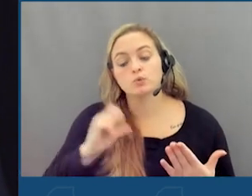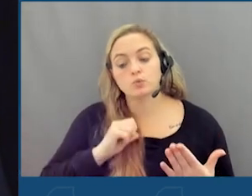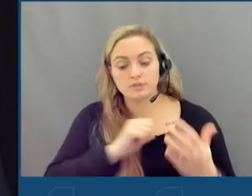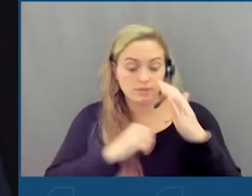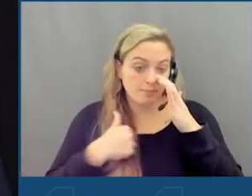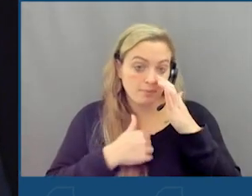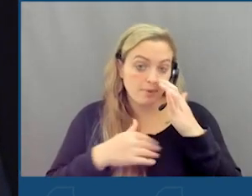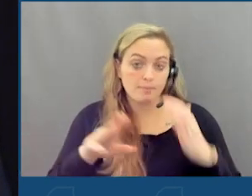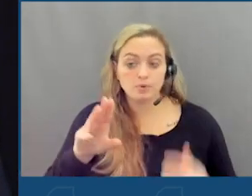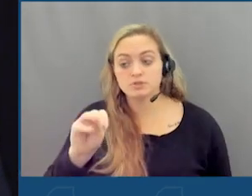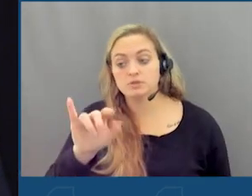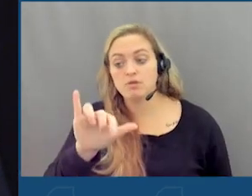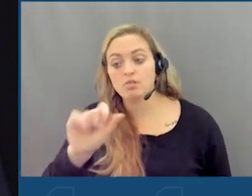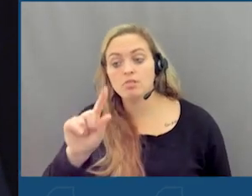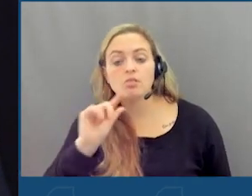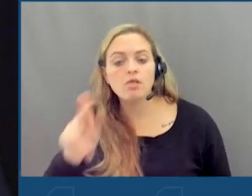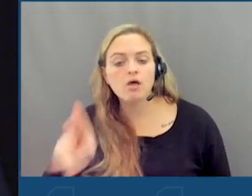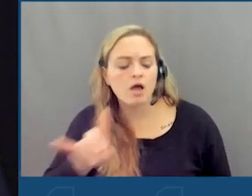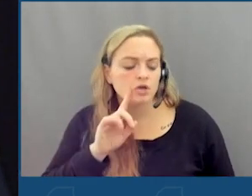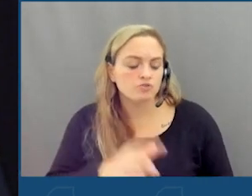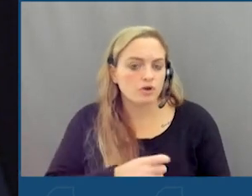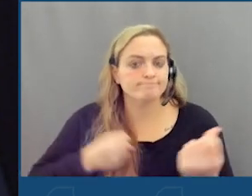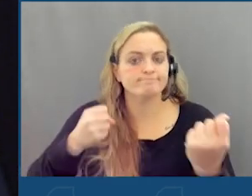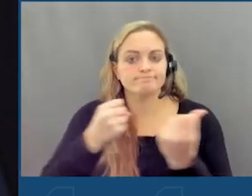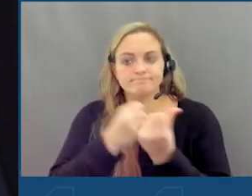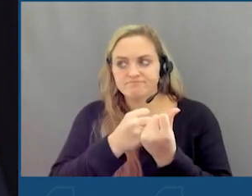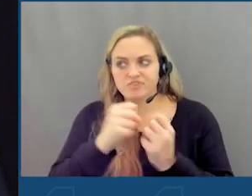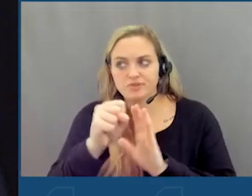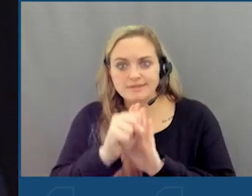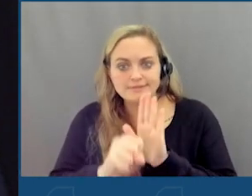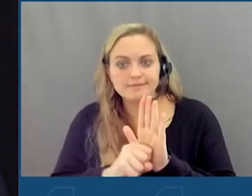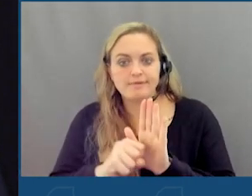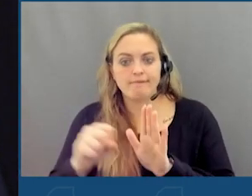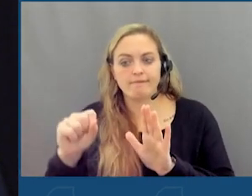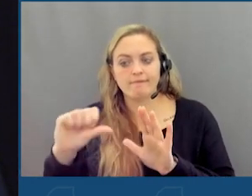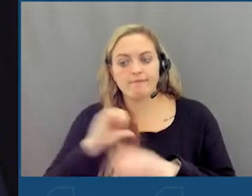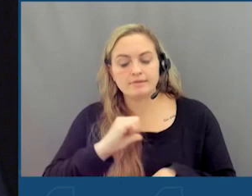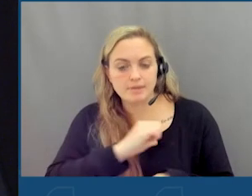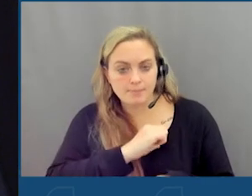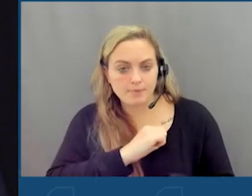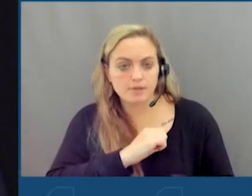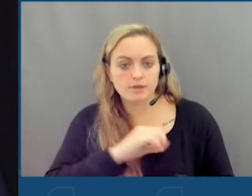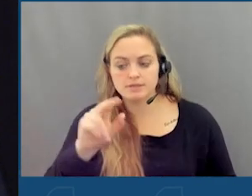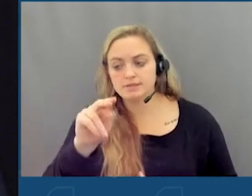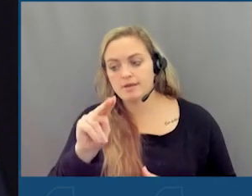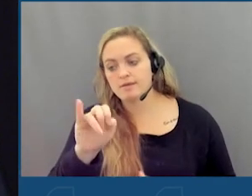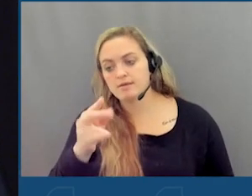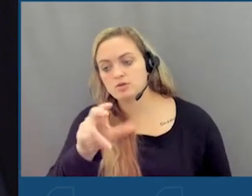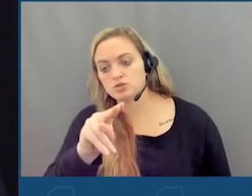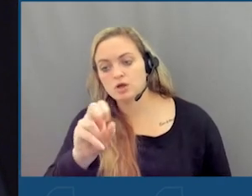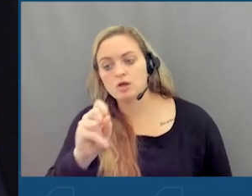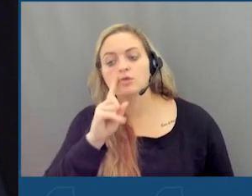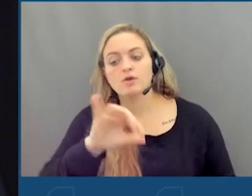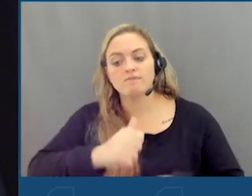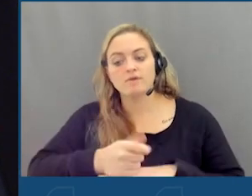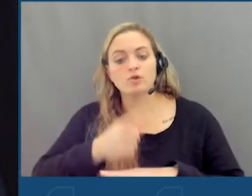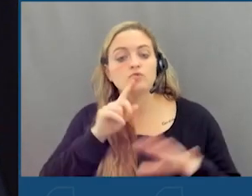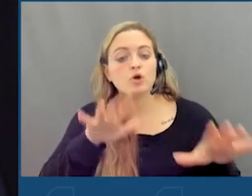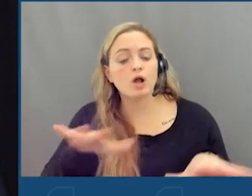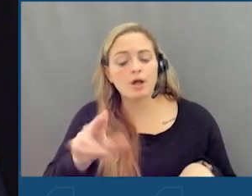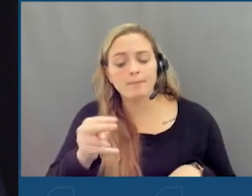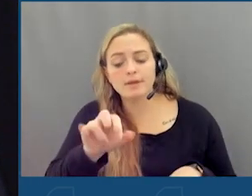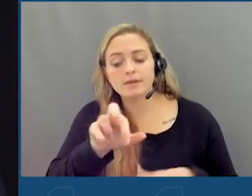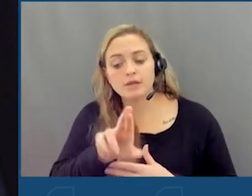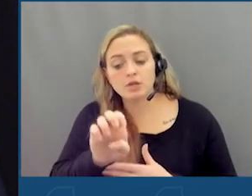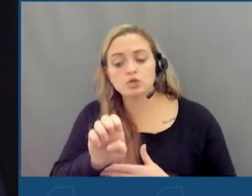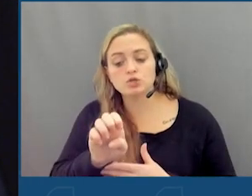for her support, championing this through the State Assembly. We also have Shannon Johns, the founder of Calming Nature Doula Service